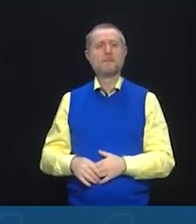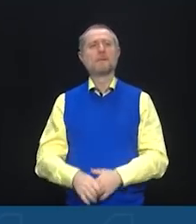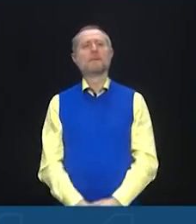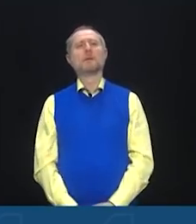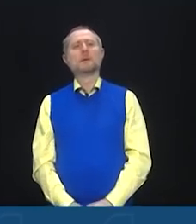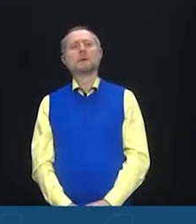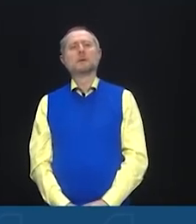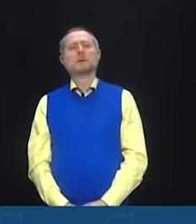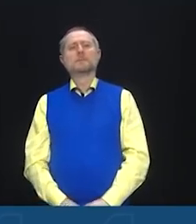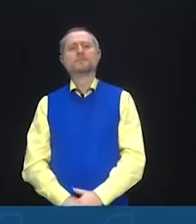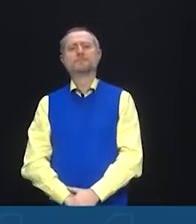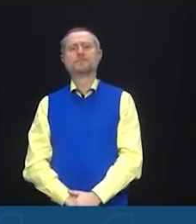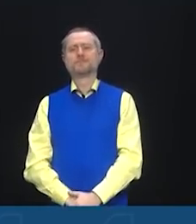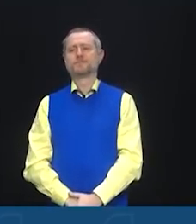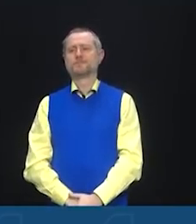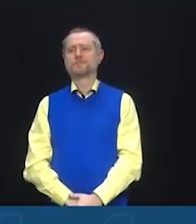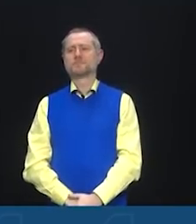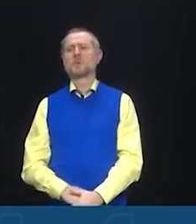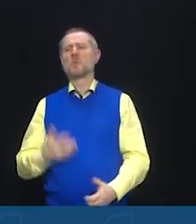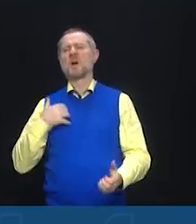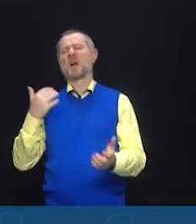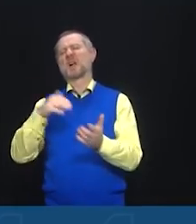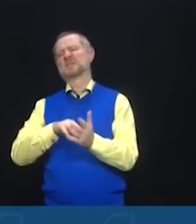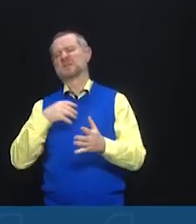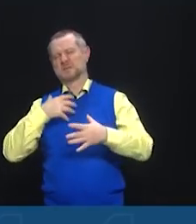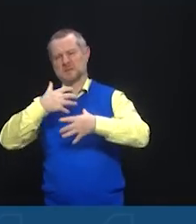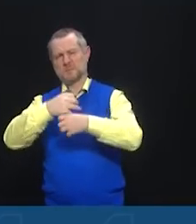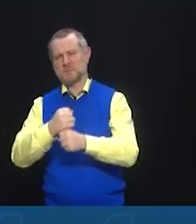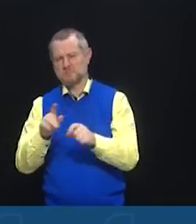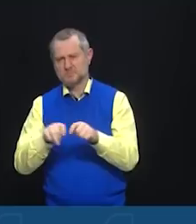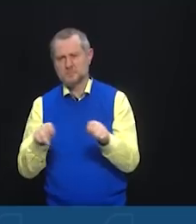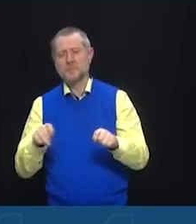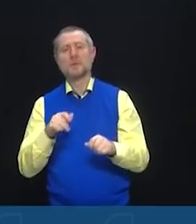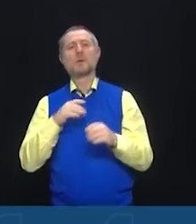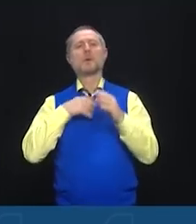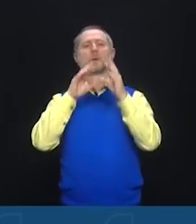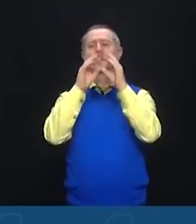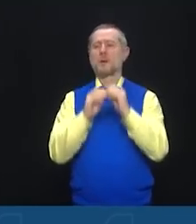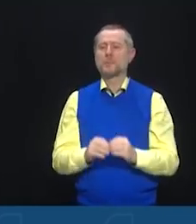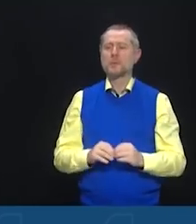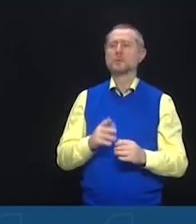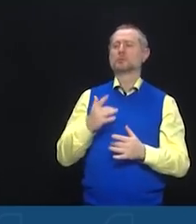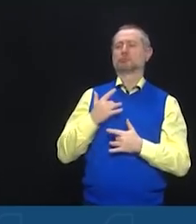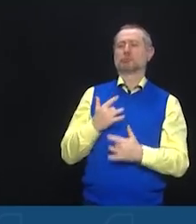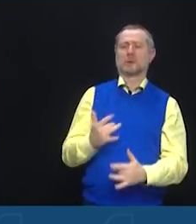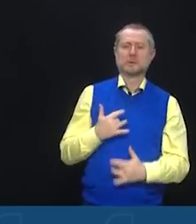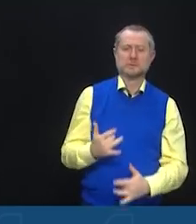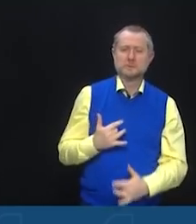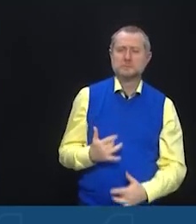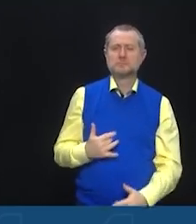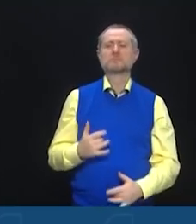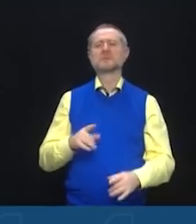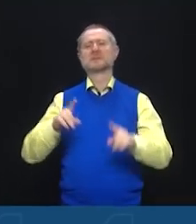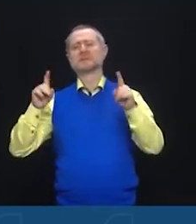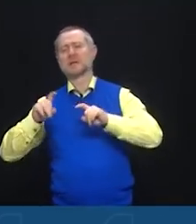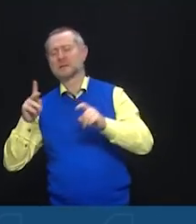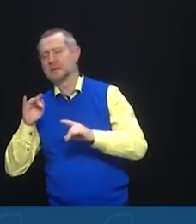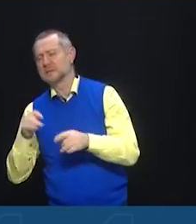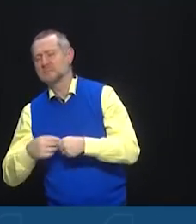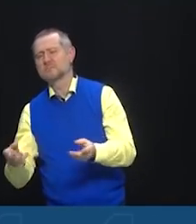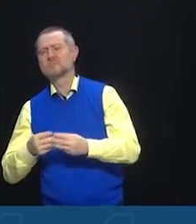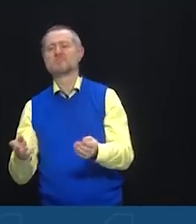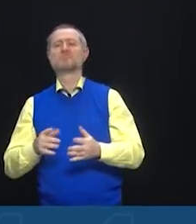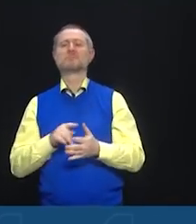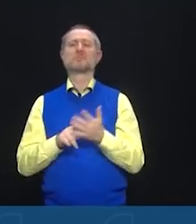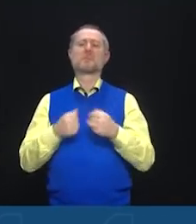So just to recap, we've reviewed the data, the trends, again, getting a lot of test kits out, making sure that we're listening